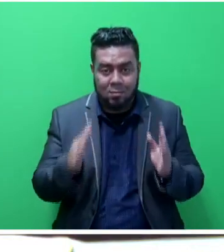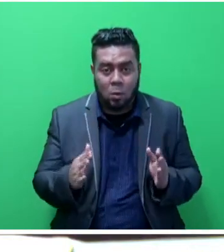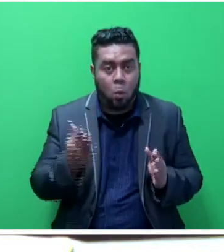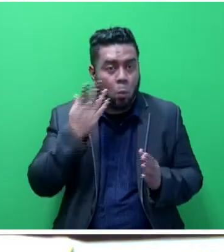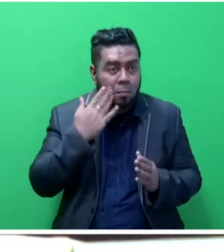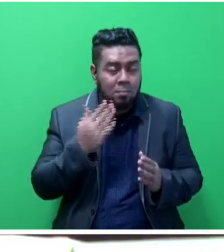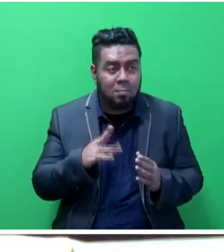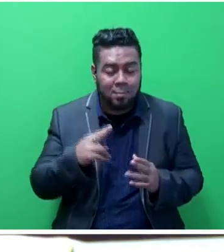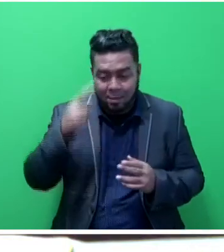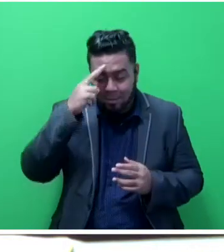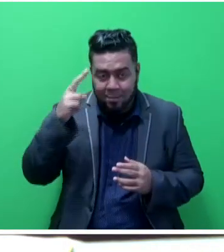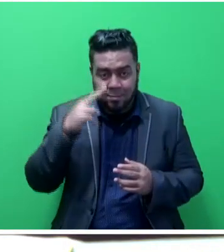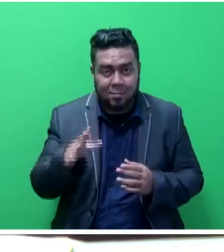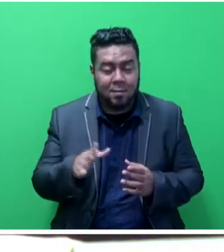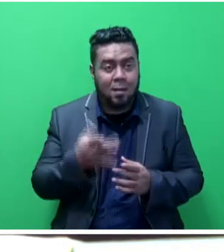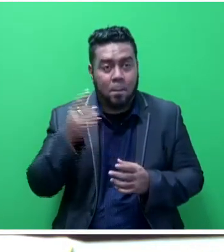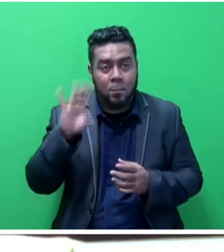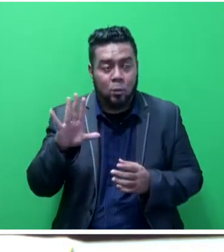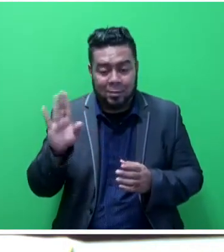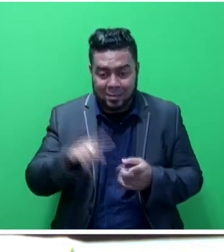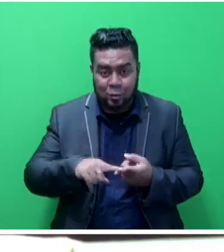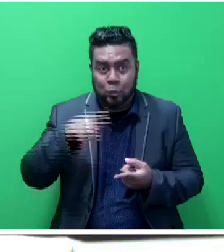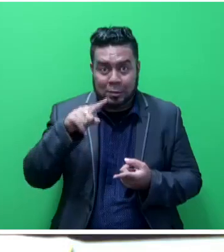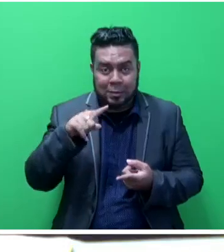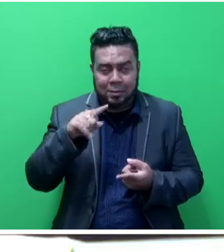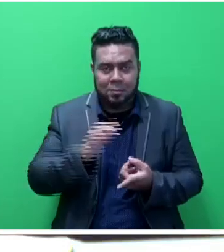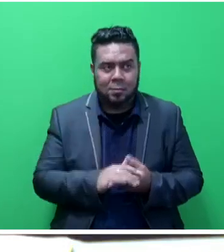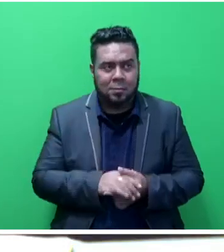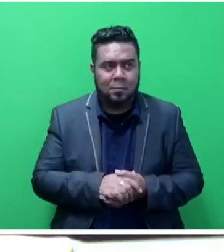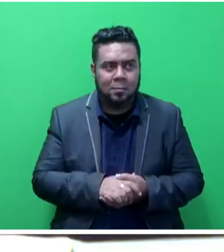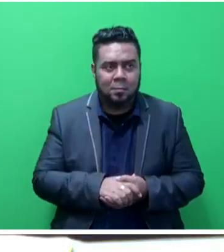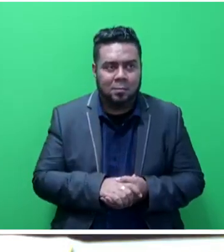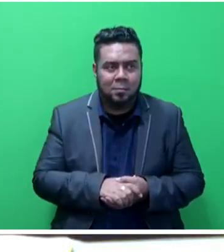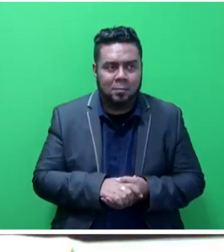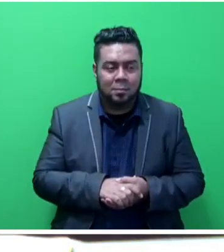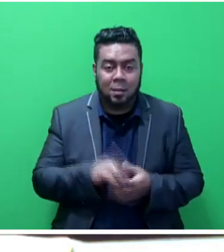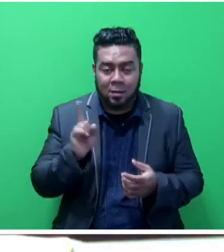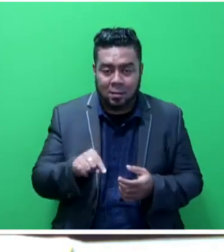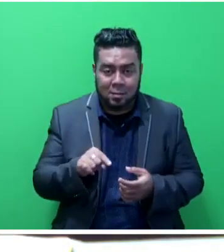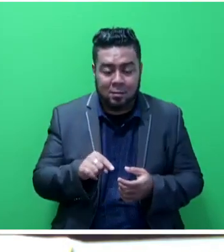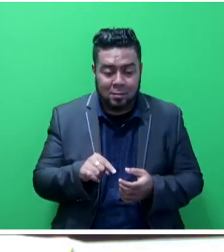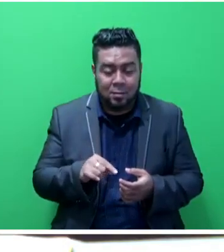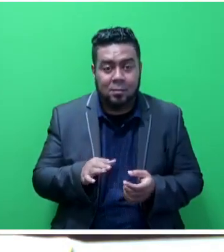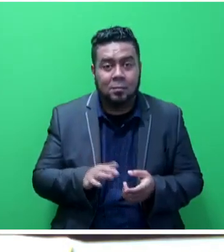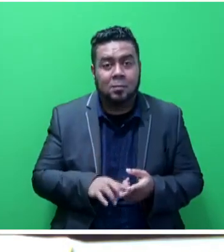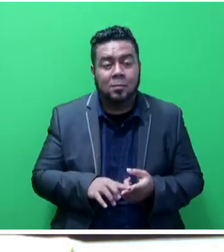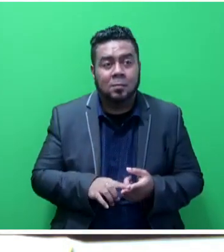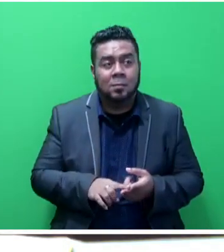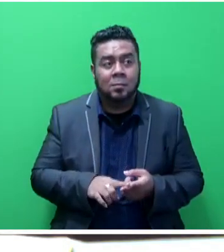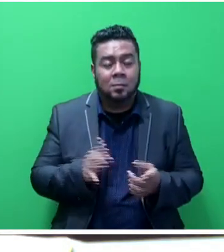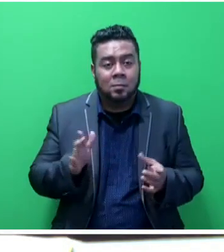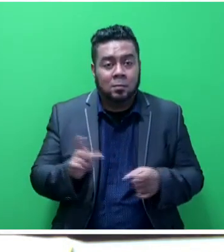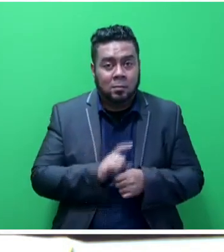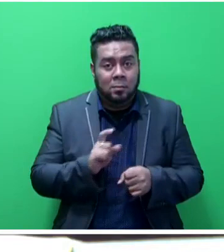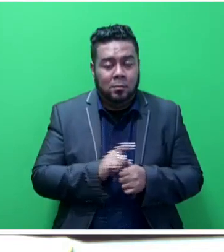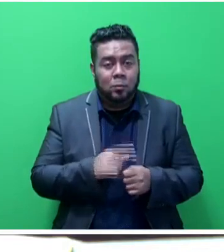national output increases, in this case agricultural output increases, then this surplus created by increased production